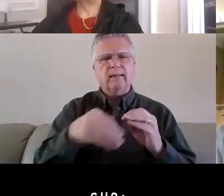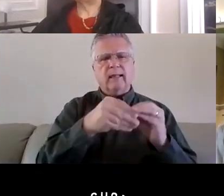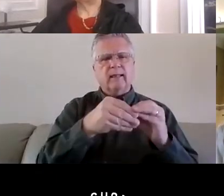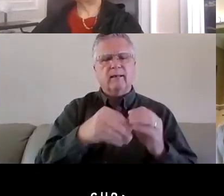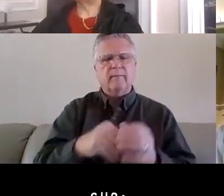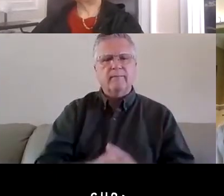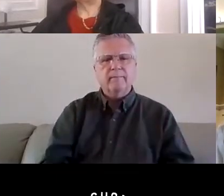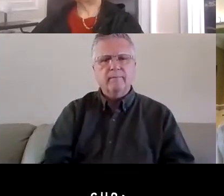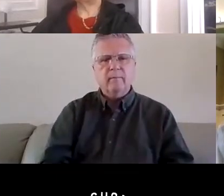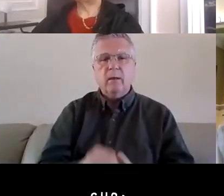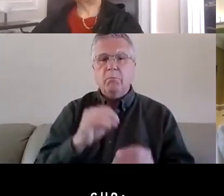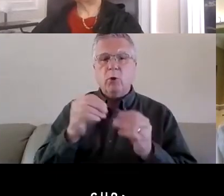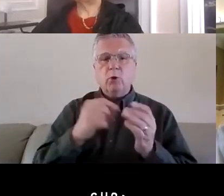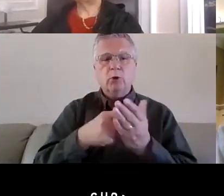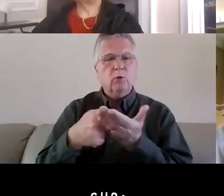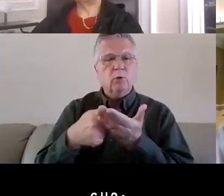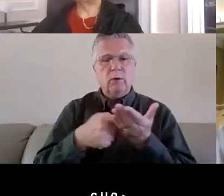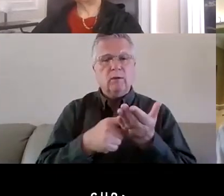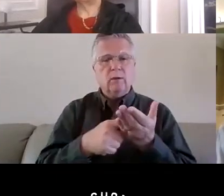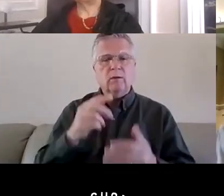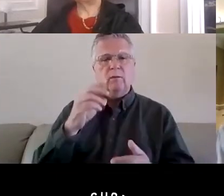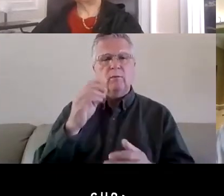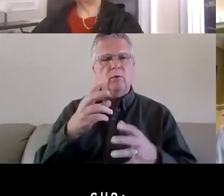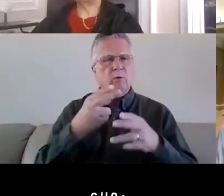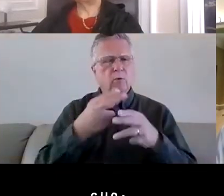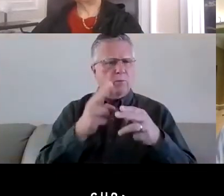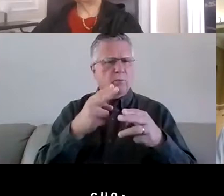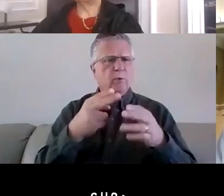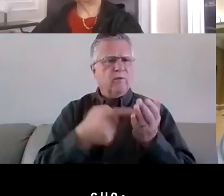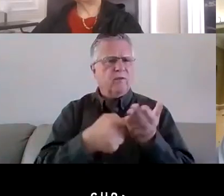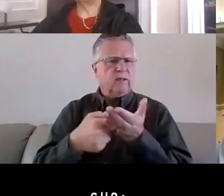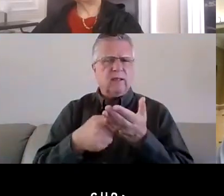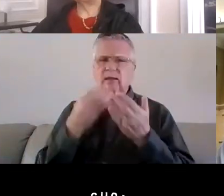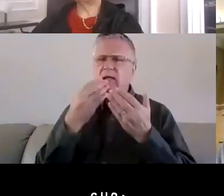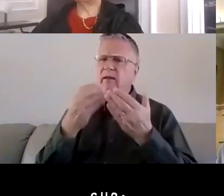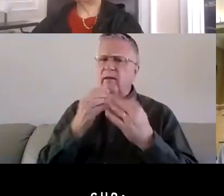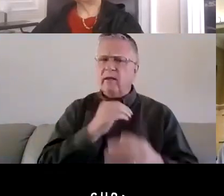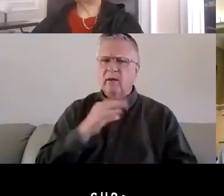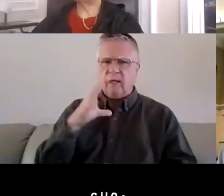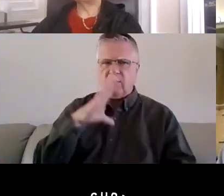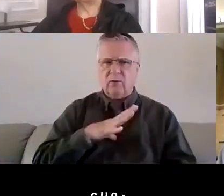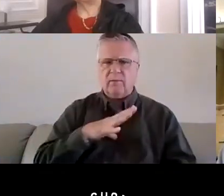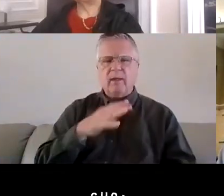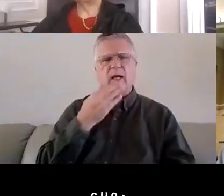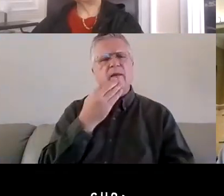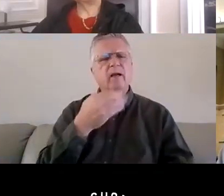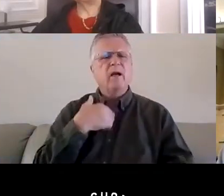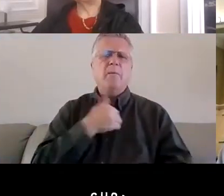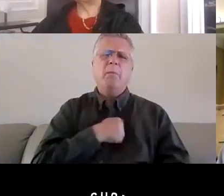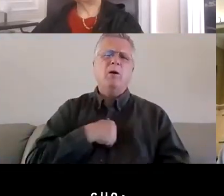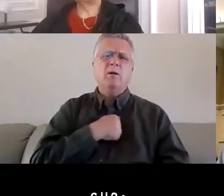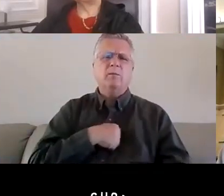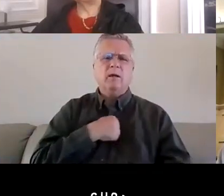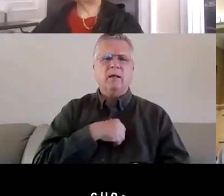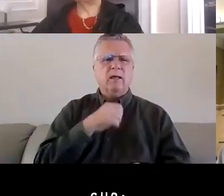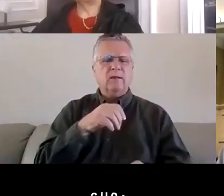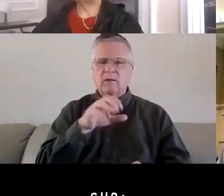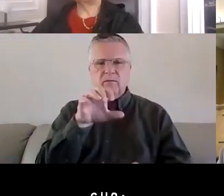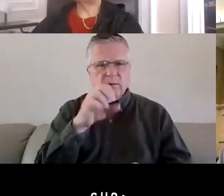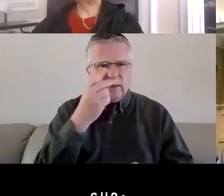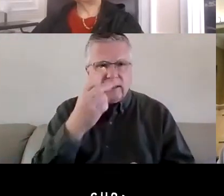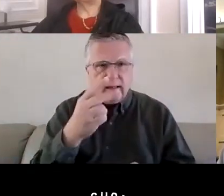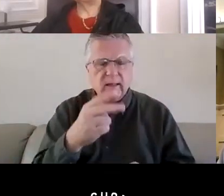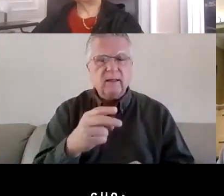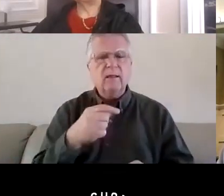discussion. Second brief discussion. Yes, thank you, Councilman. Thank you. I apologize. I should have caught this one. Could